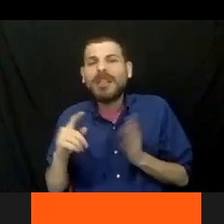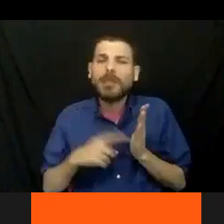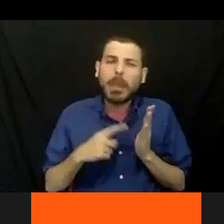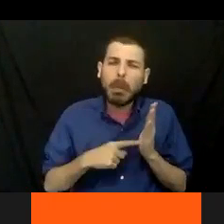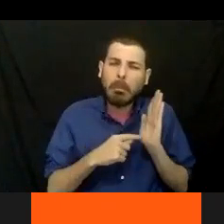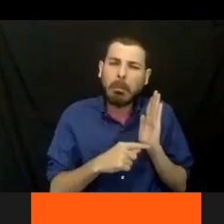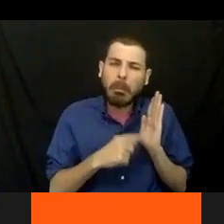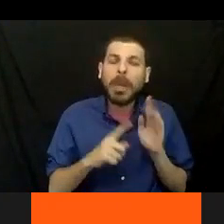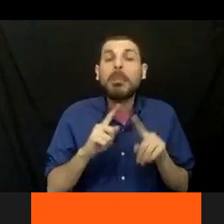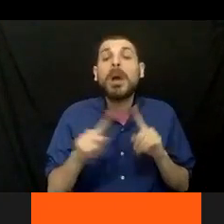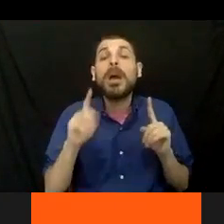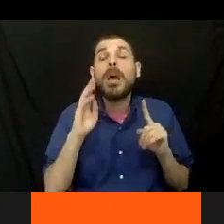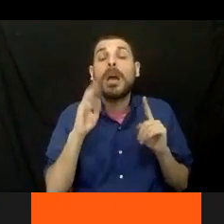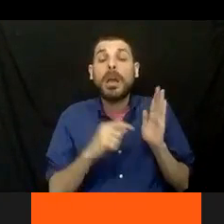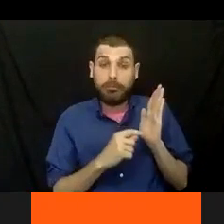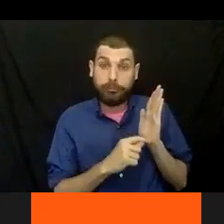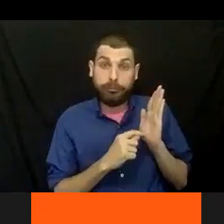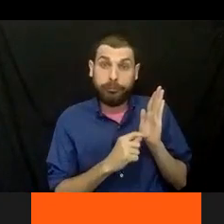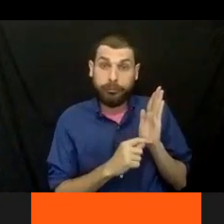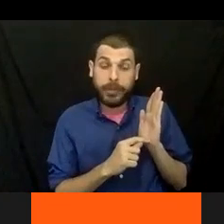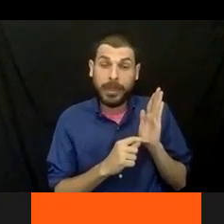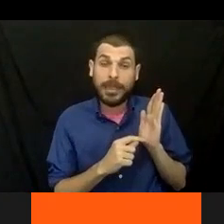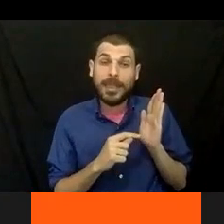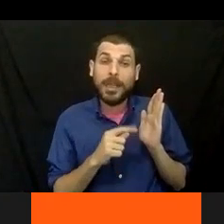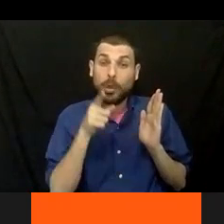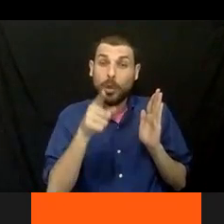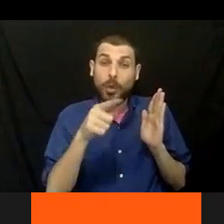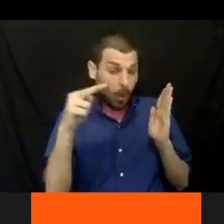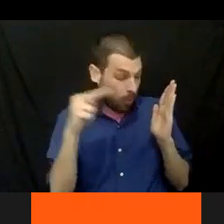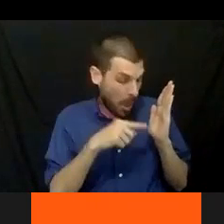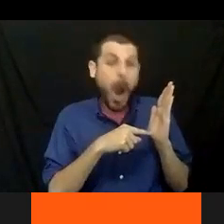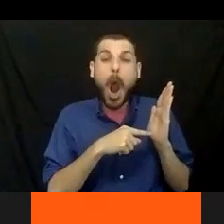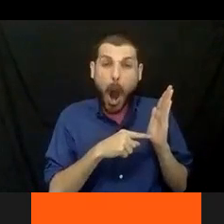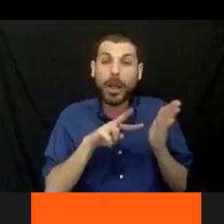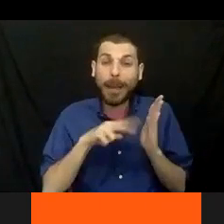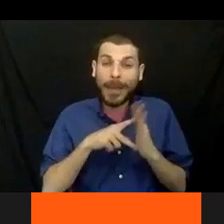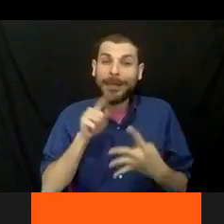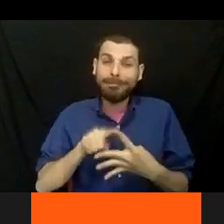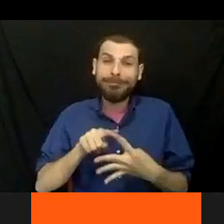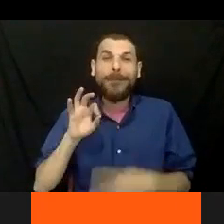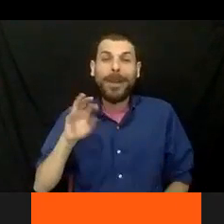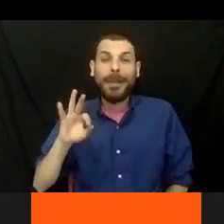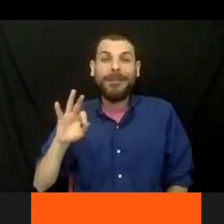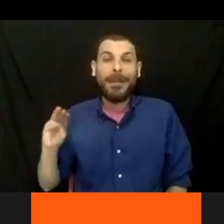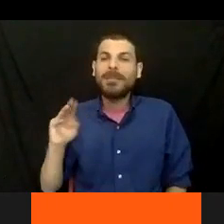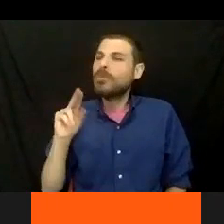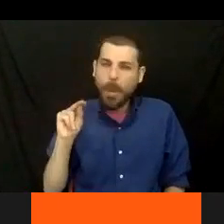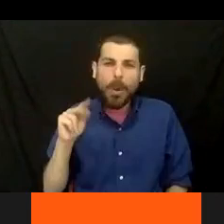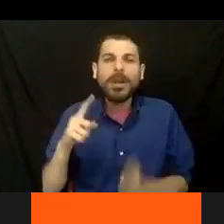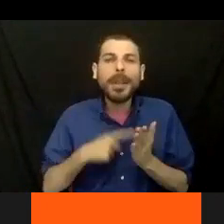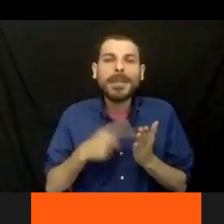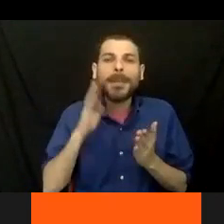the documents. That does not necessarily mean that it's a Fannie Mae or Freddie Mac loan. Okay, so